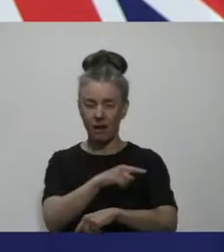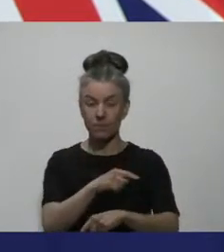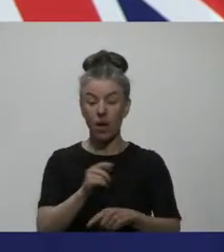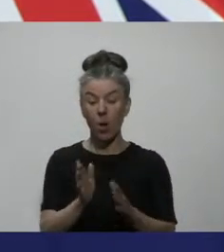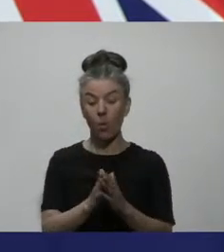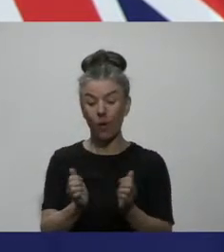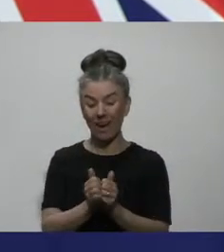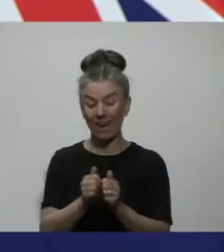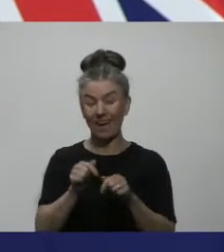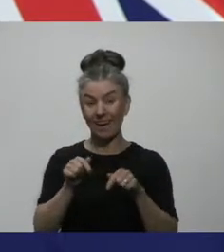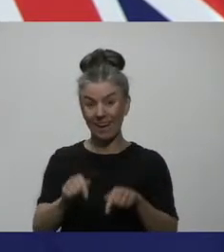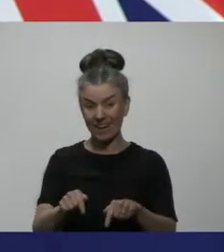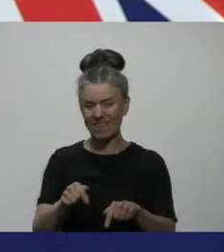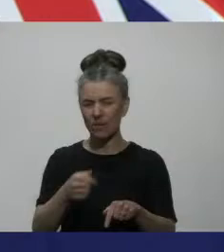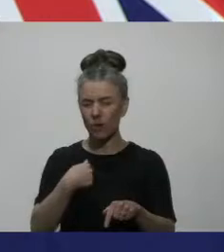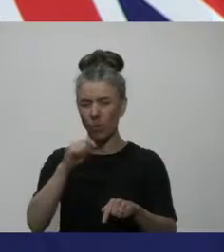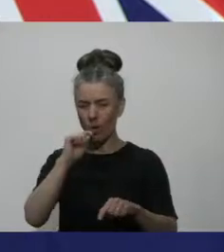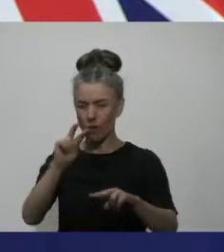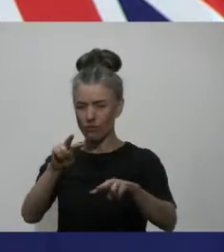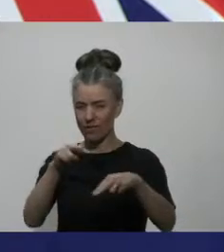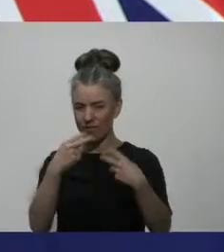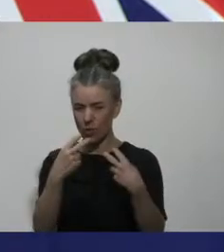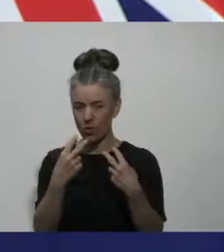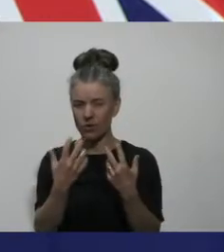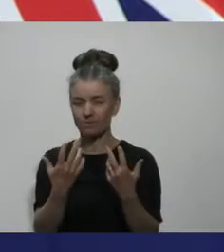at the way that this is operating at our